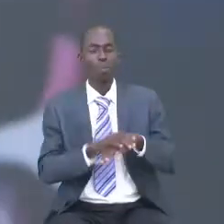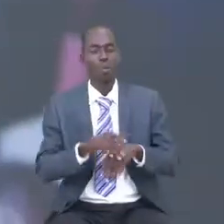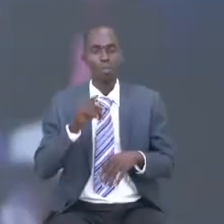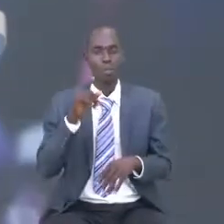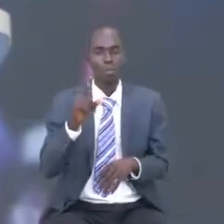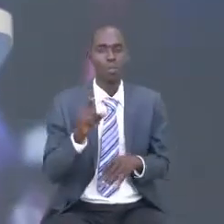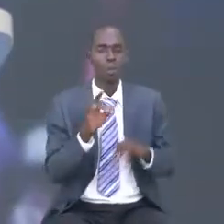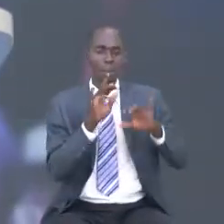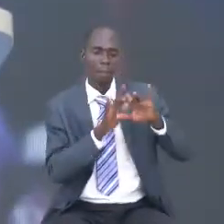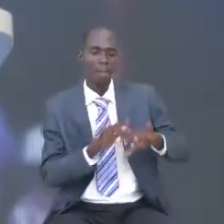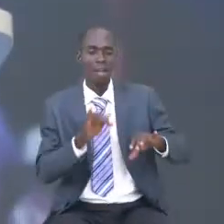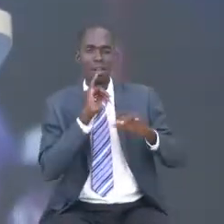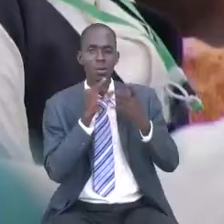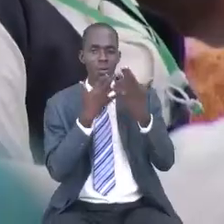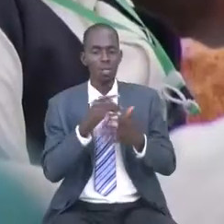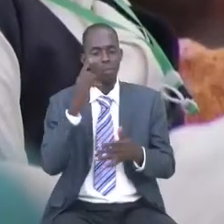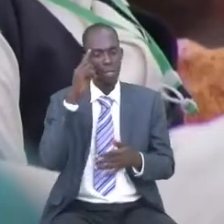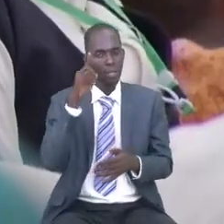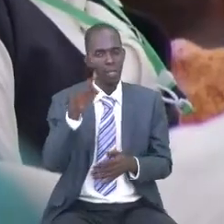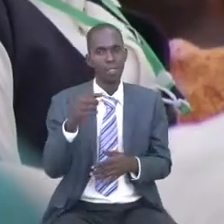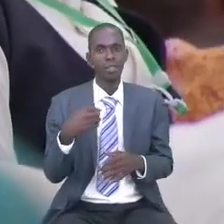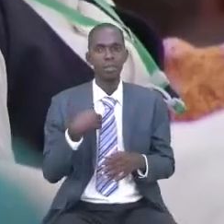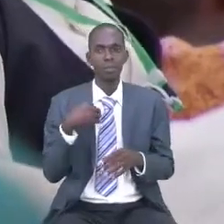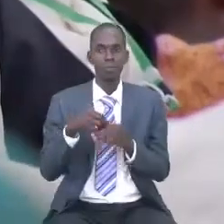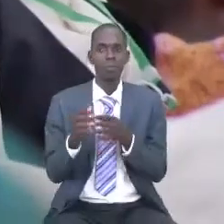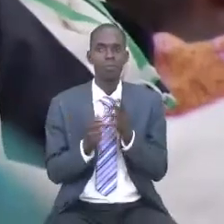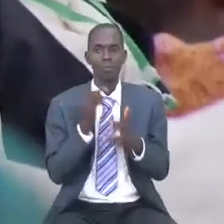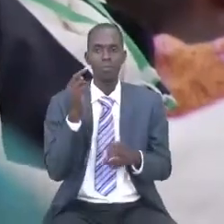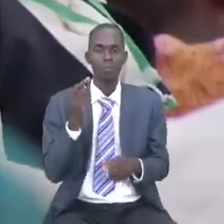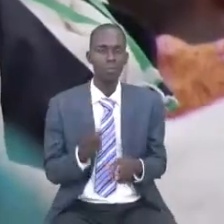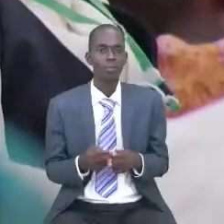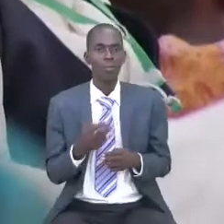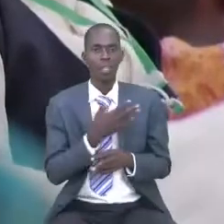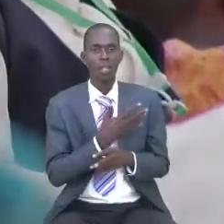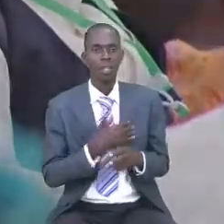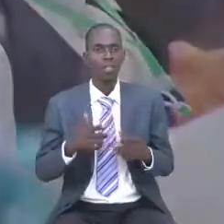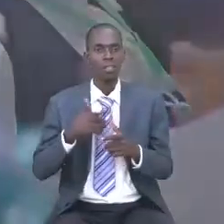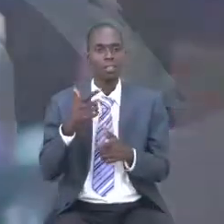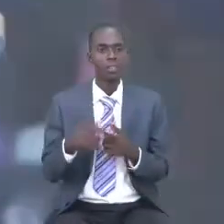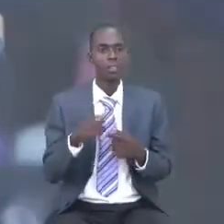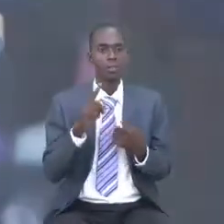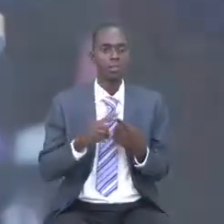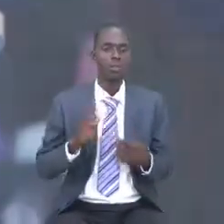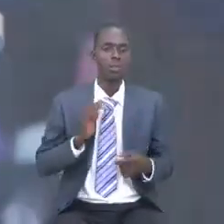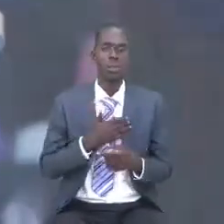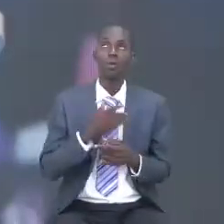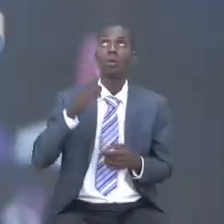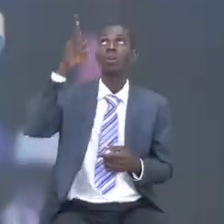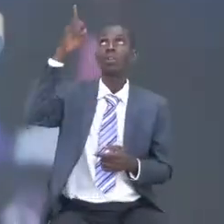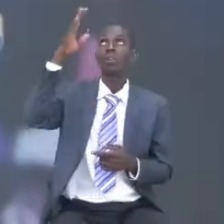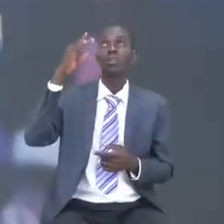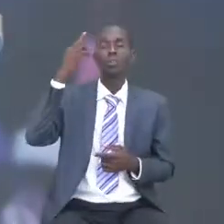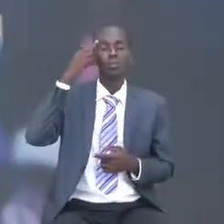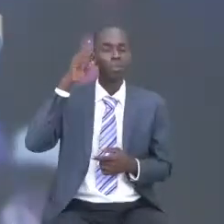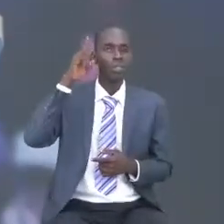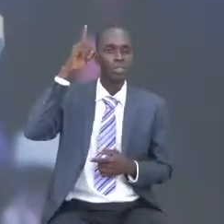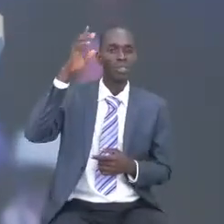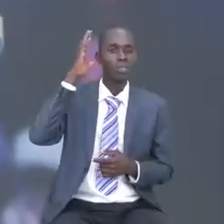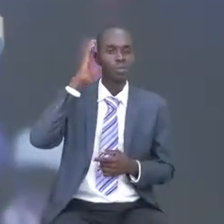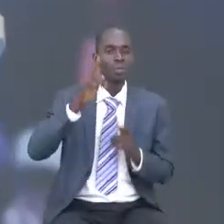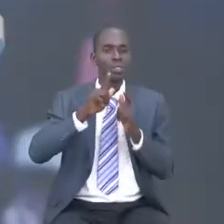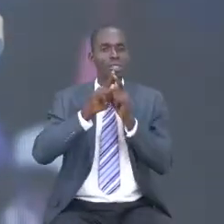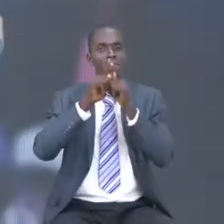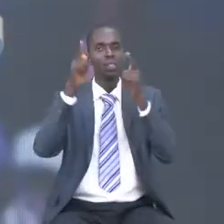Mercy is waiting for you. And then to our God, for he will abundantly pardon. He